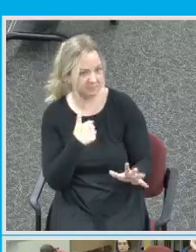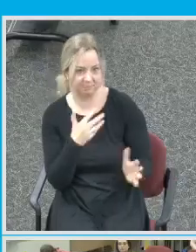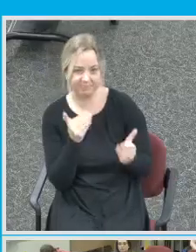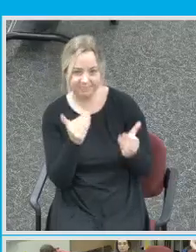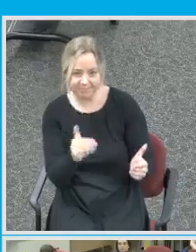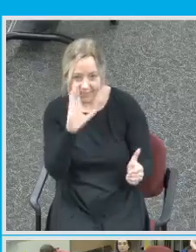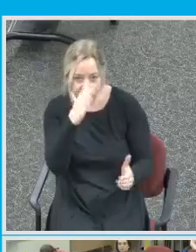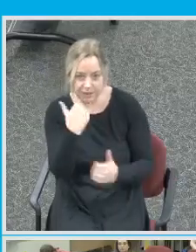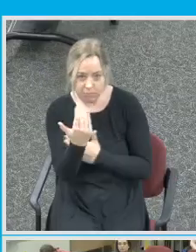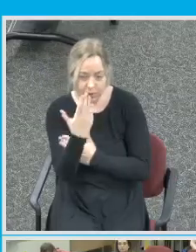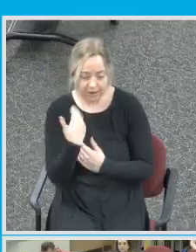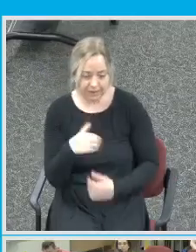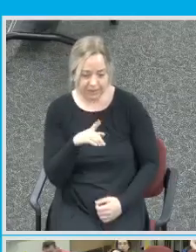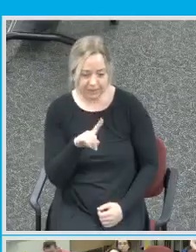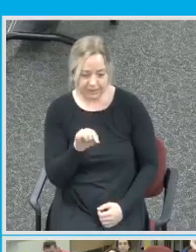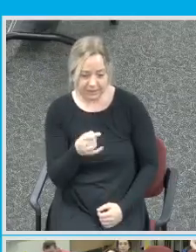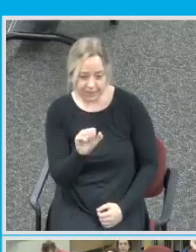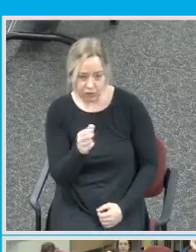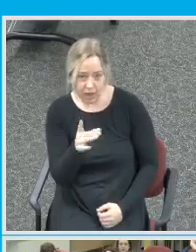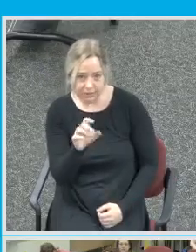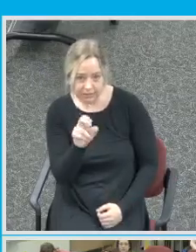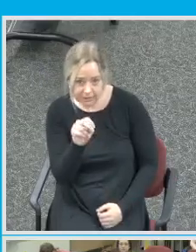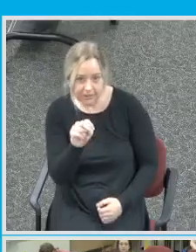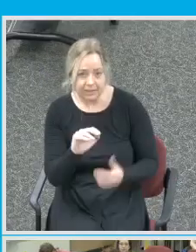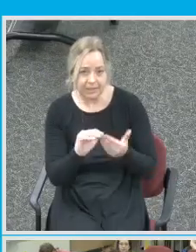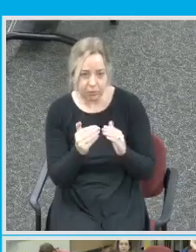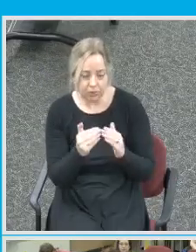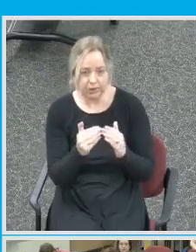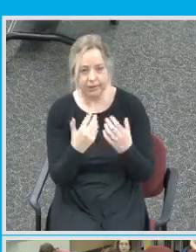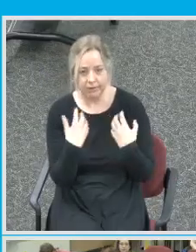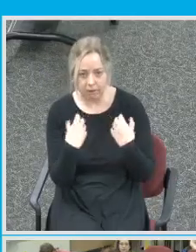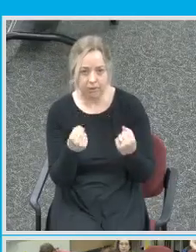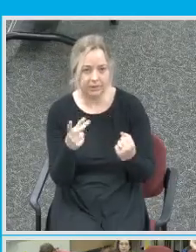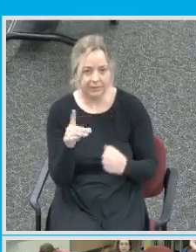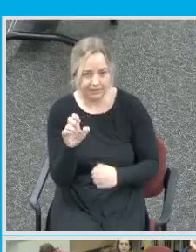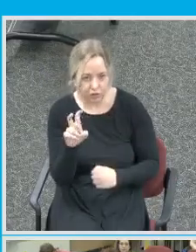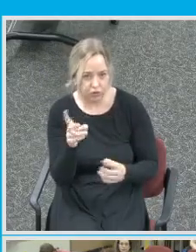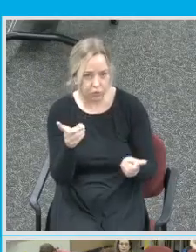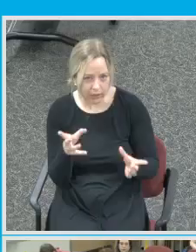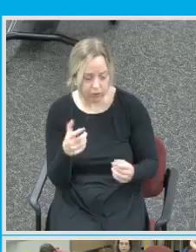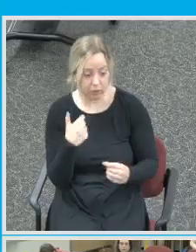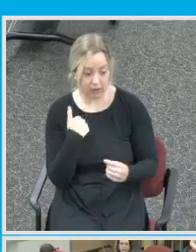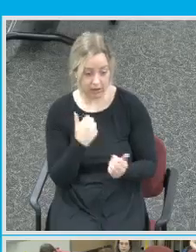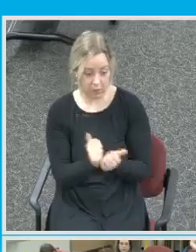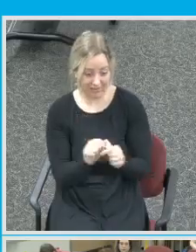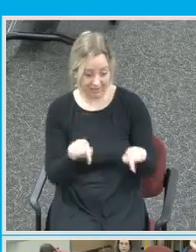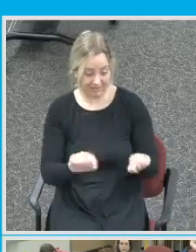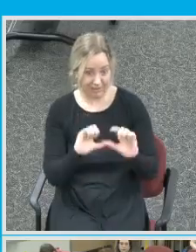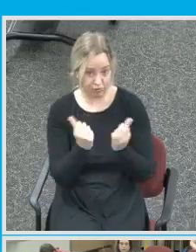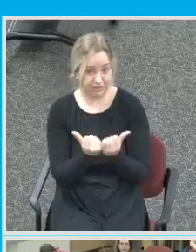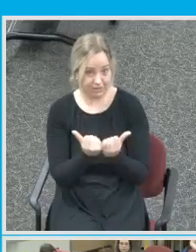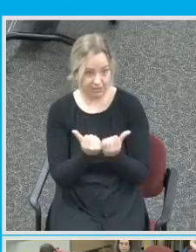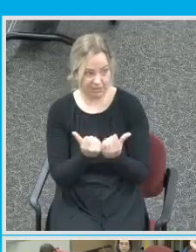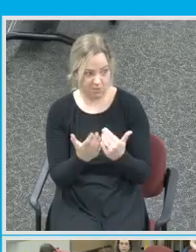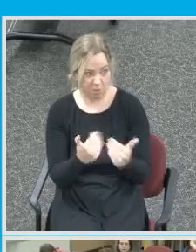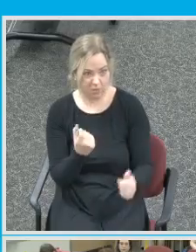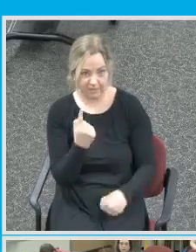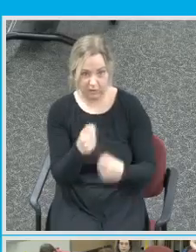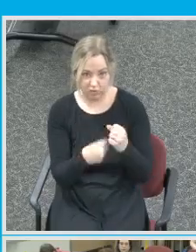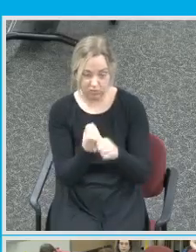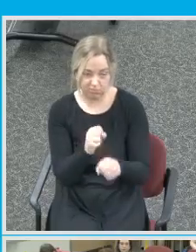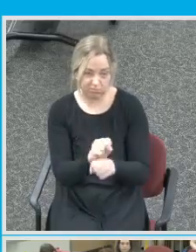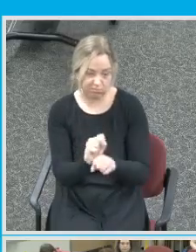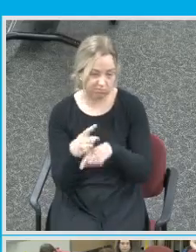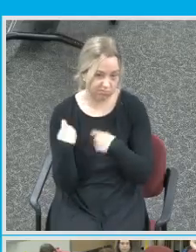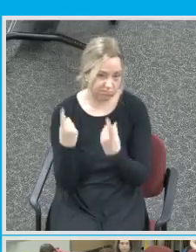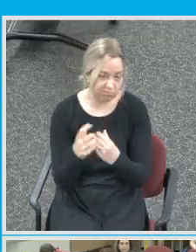Good morning, Daisha Hudson, Community Health Promotion Division Director. I've been with the agency almost 11 years,